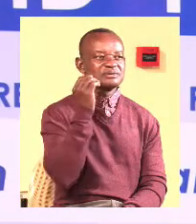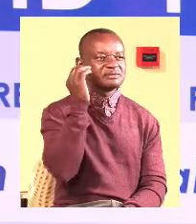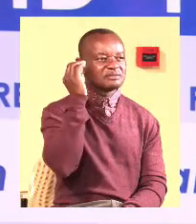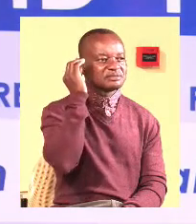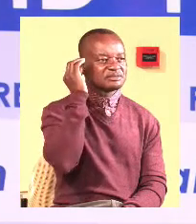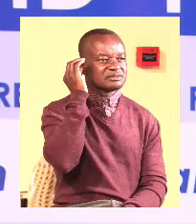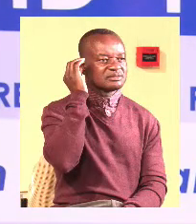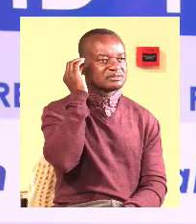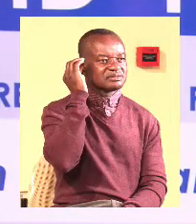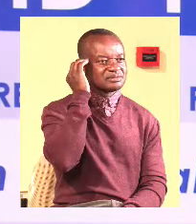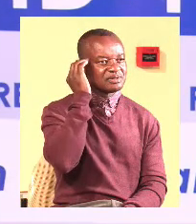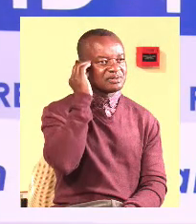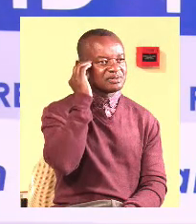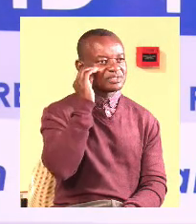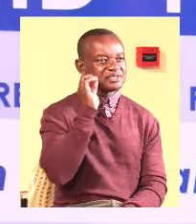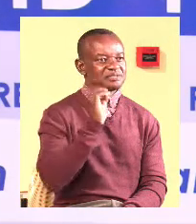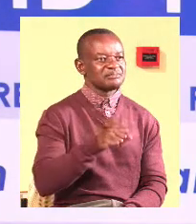communication.